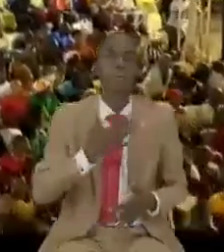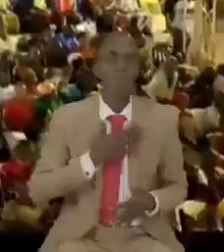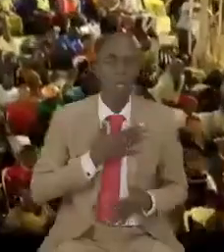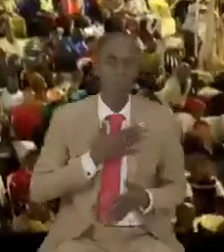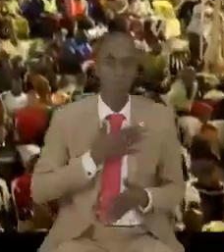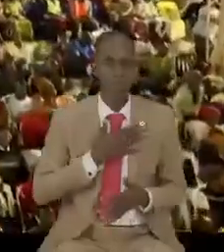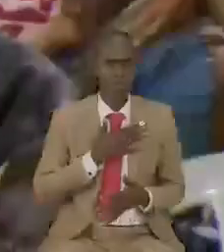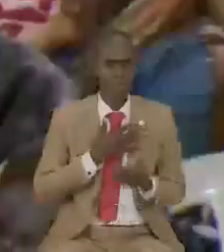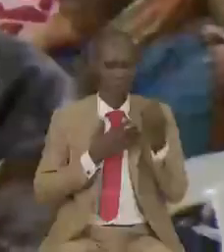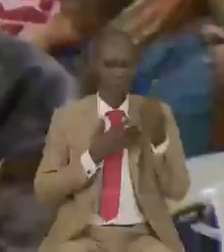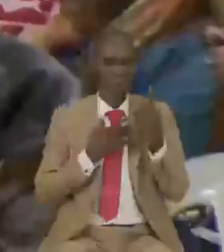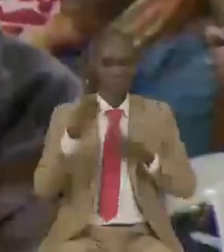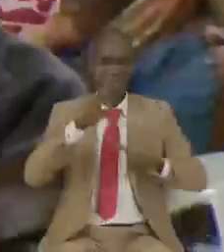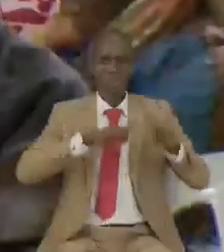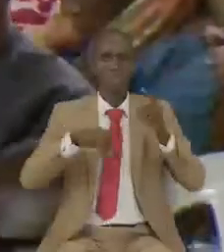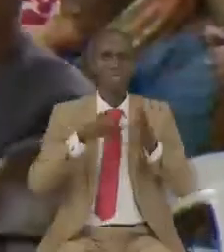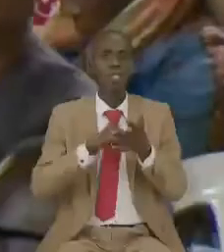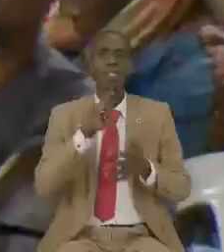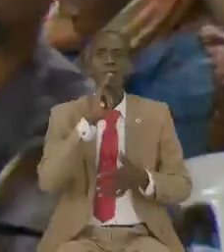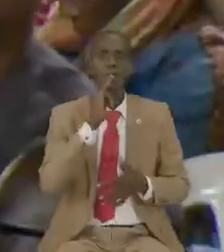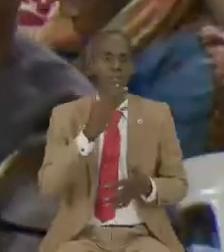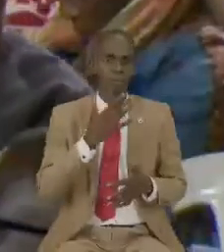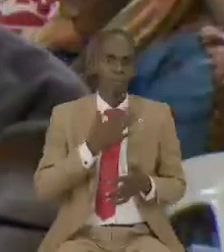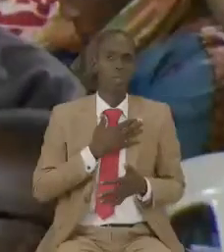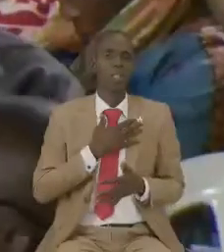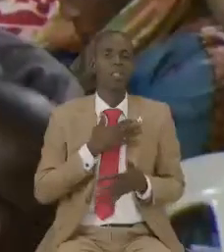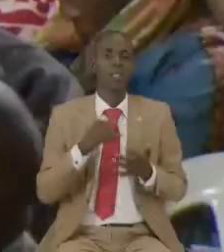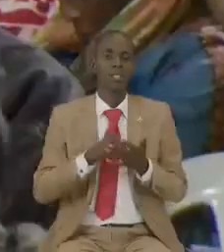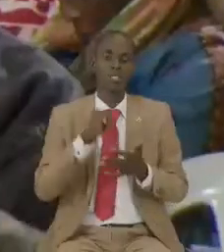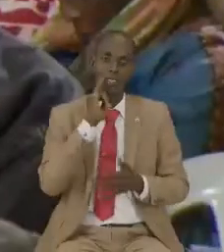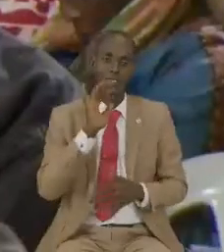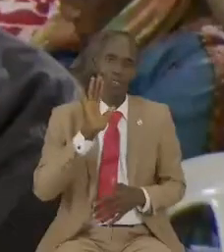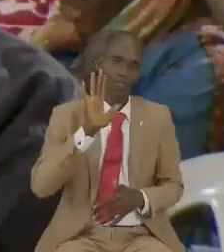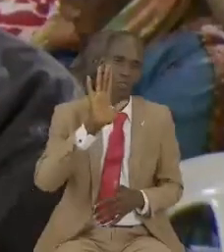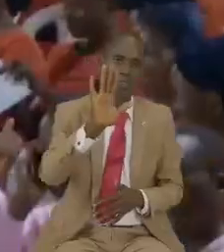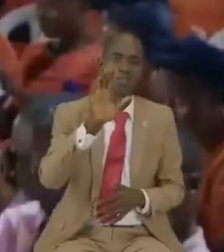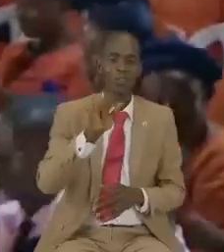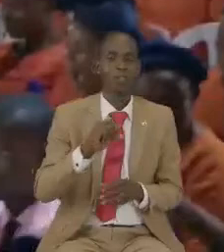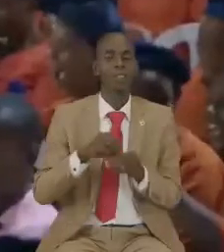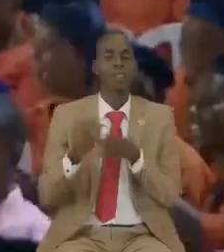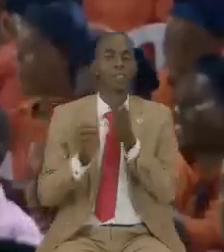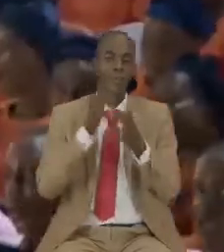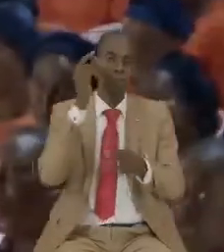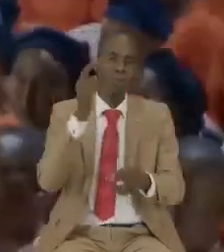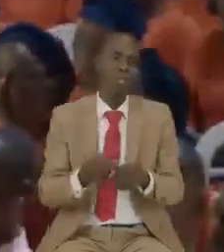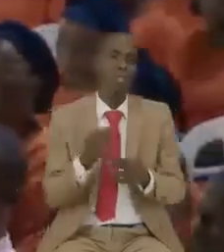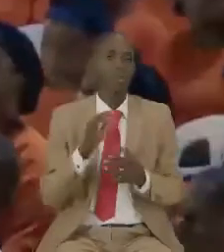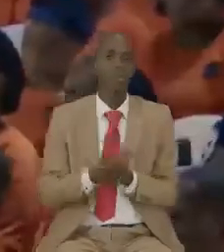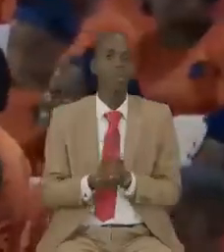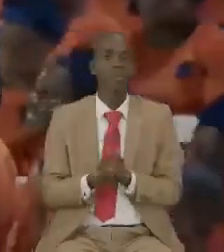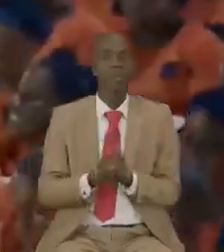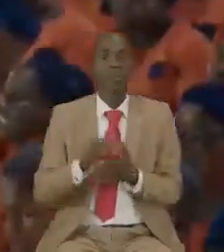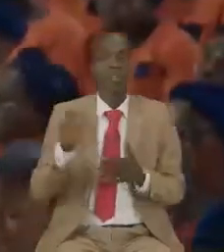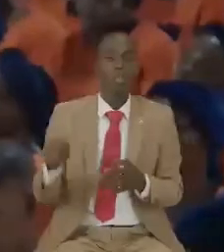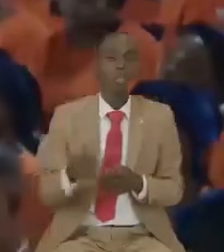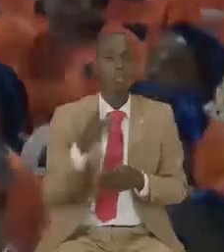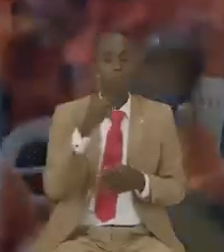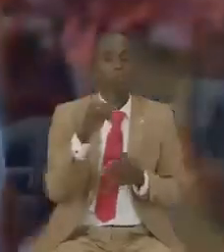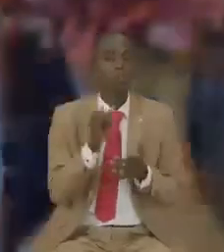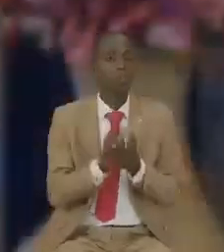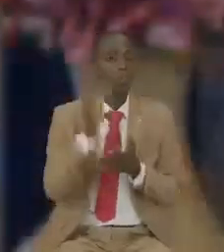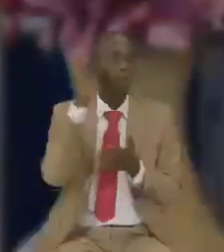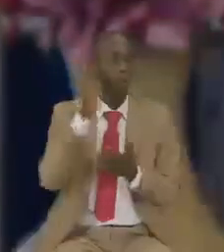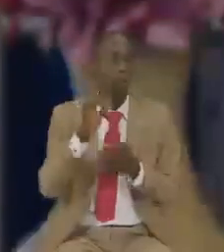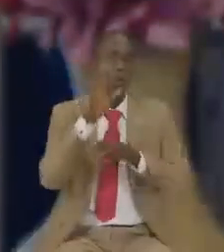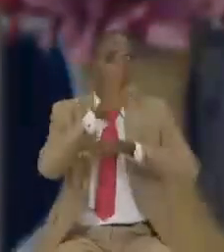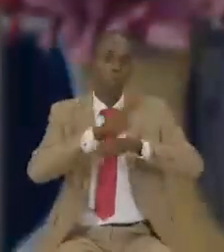said it is mine. It is yours in Jesus' name. Whosoever will call on